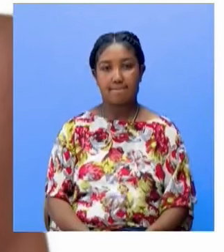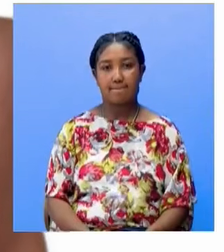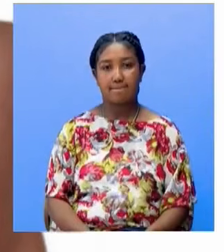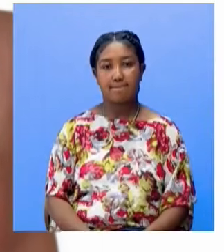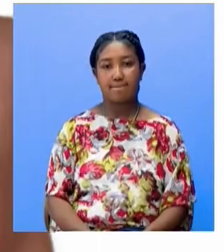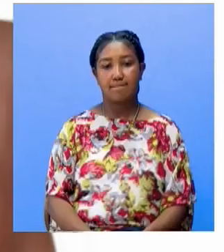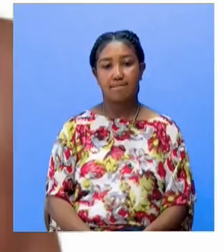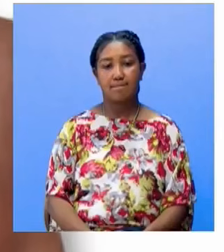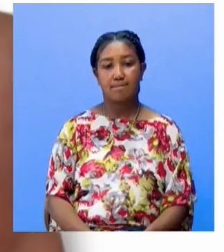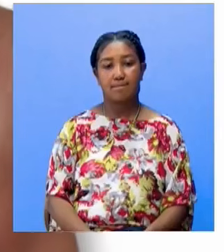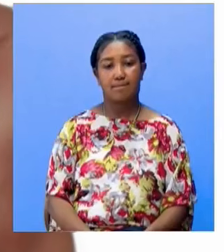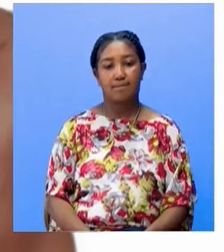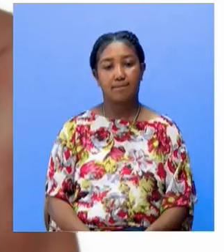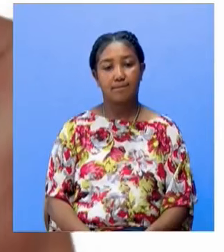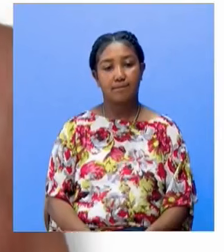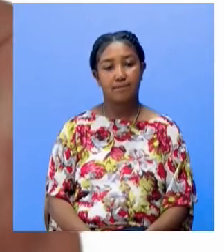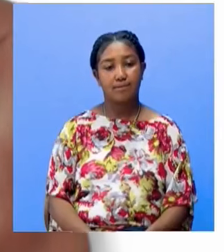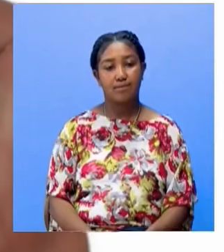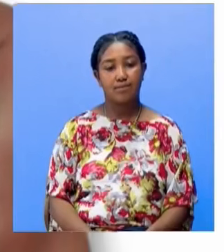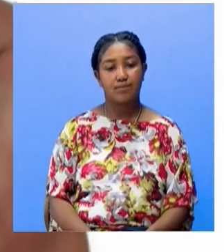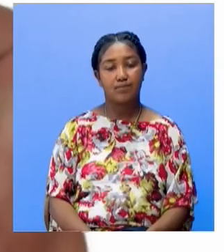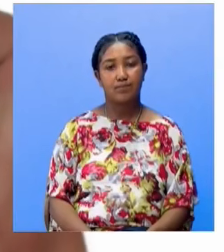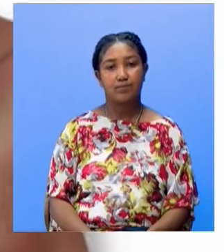The mid-exam